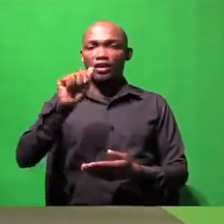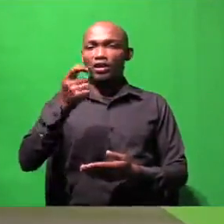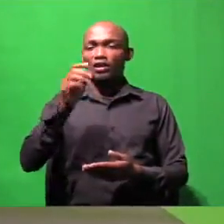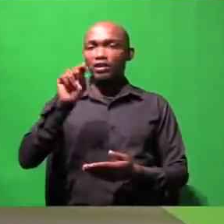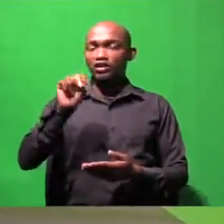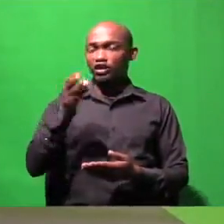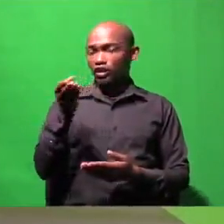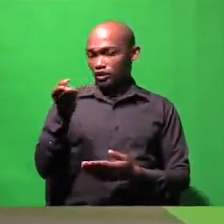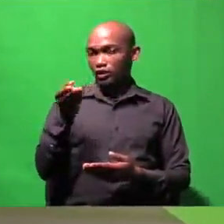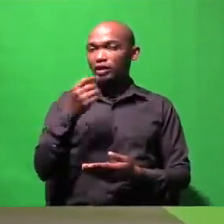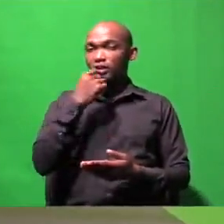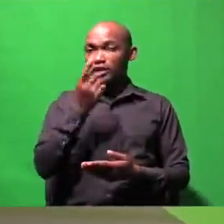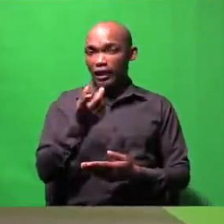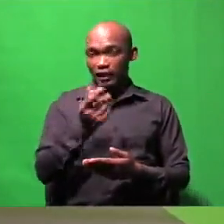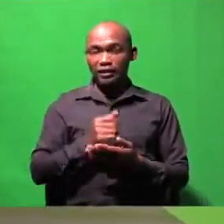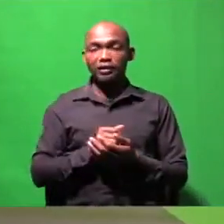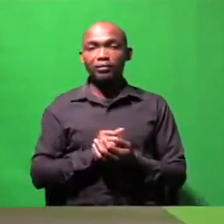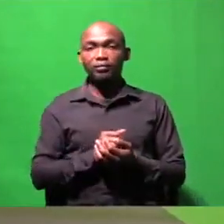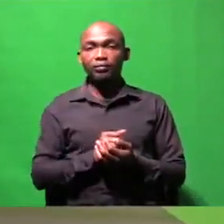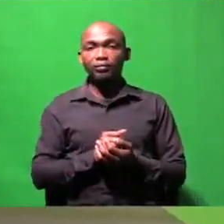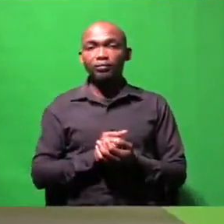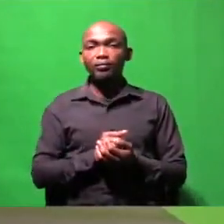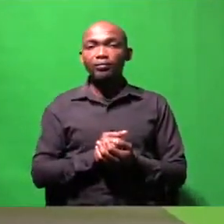This modification says